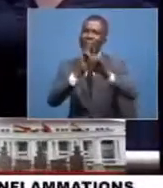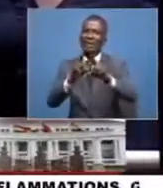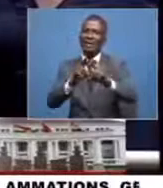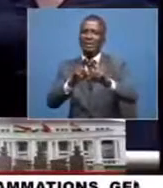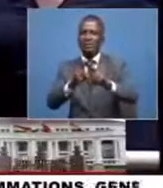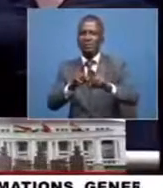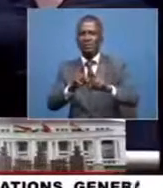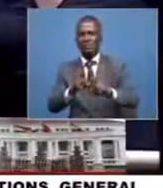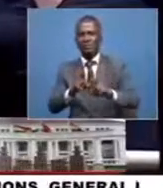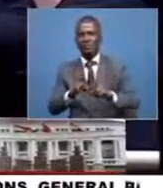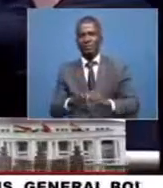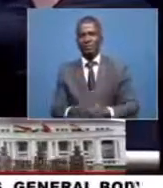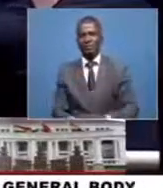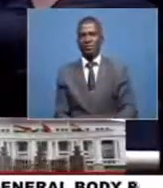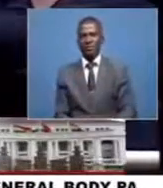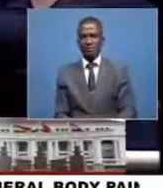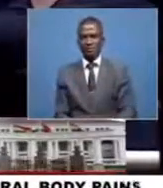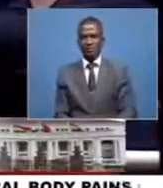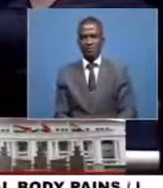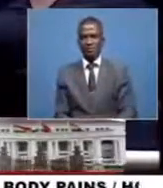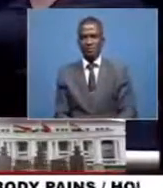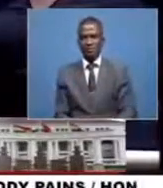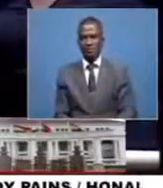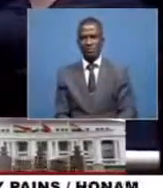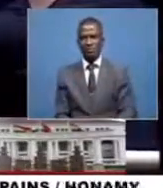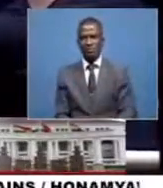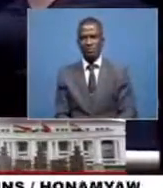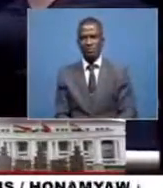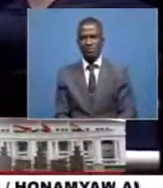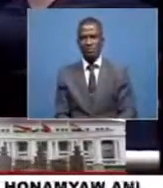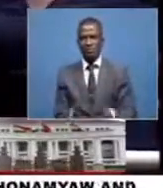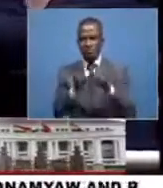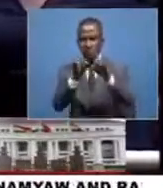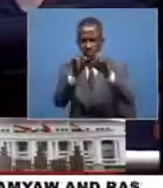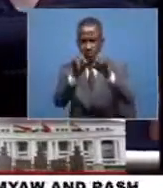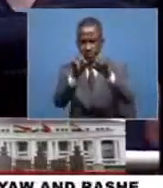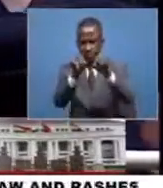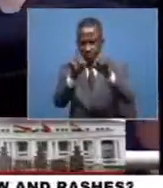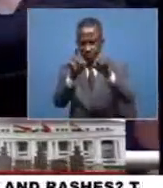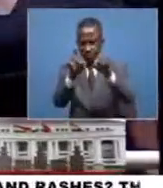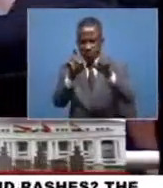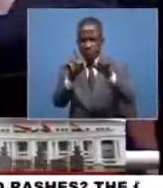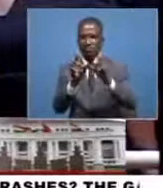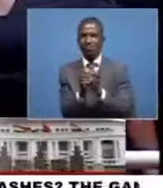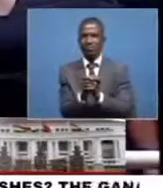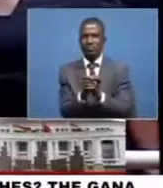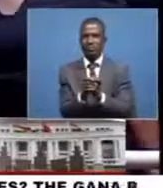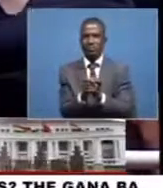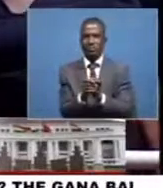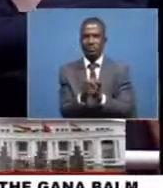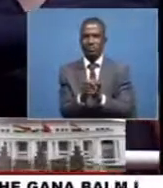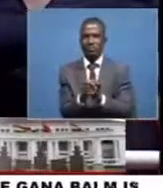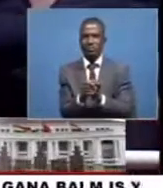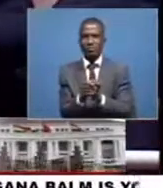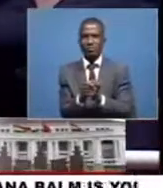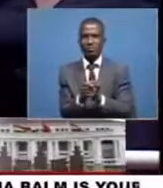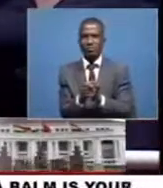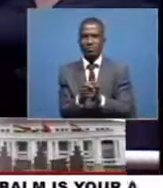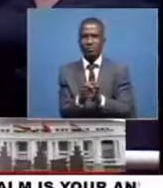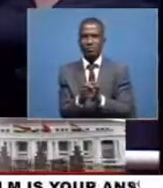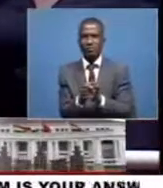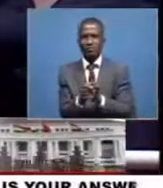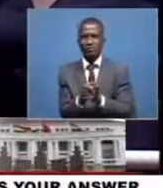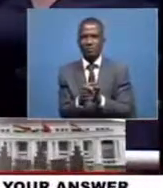All right. You keep saying that you are depending, or you're not depending on the witnesses of